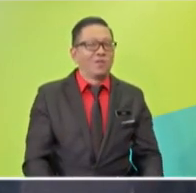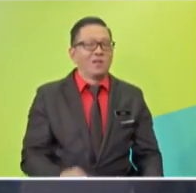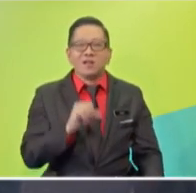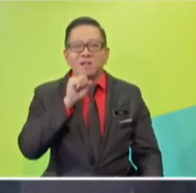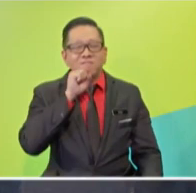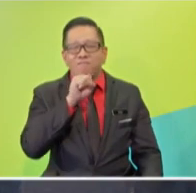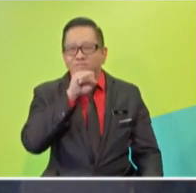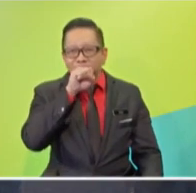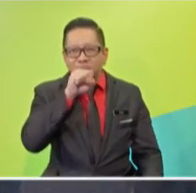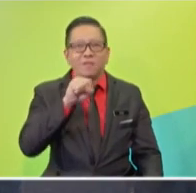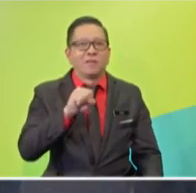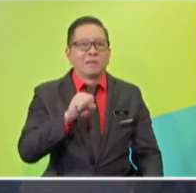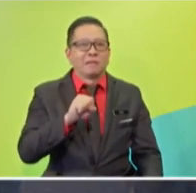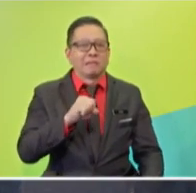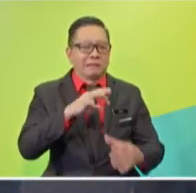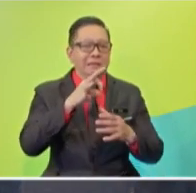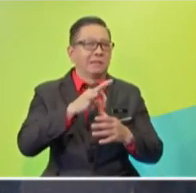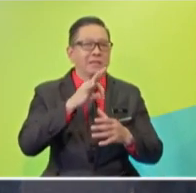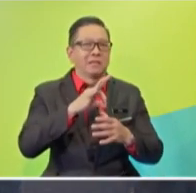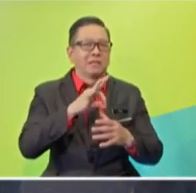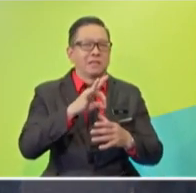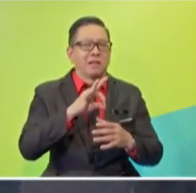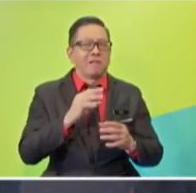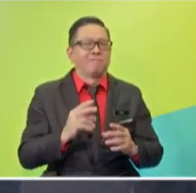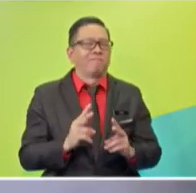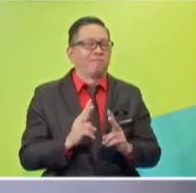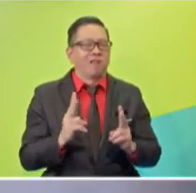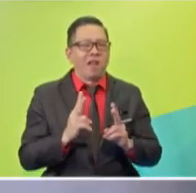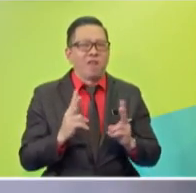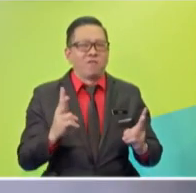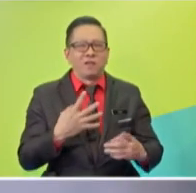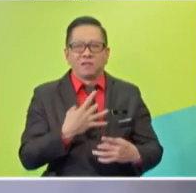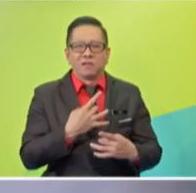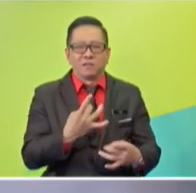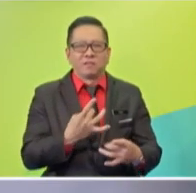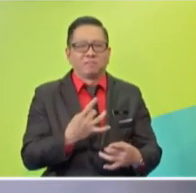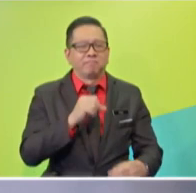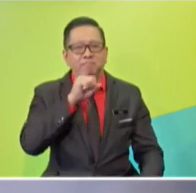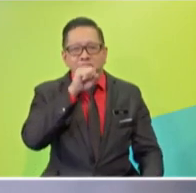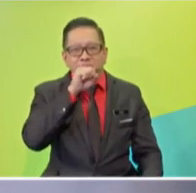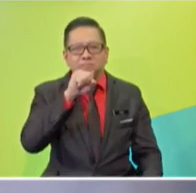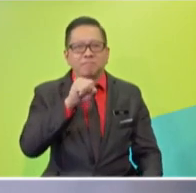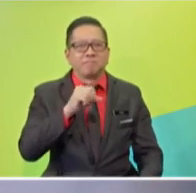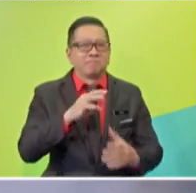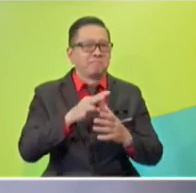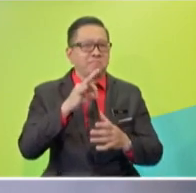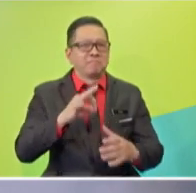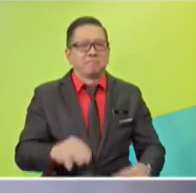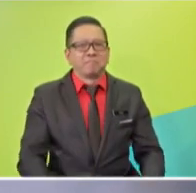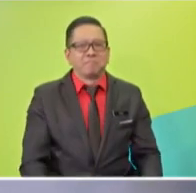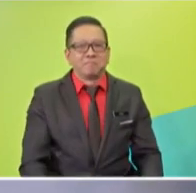I love green tea for drinks and also for ice cream. Wow. Okay. Mr. Haikal, what about you? What's